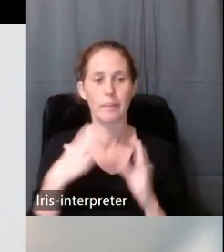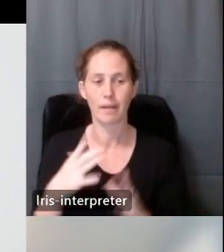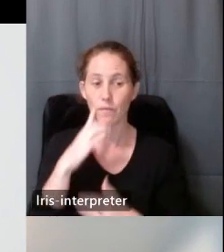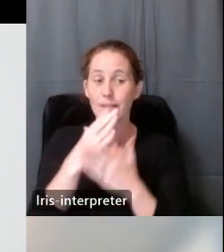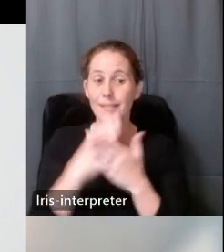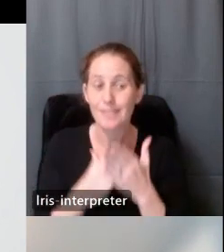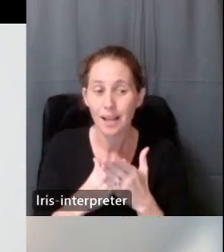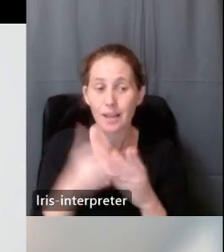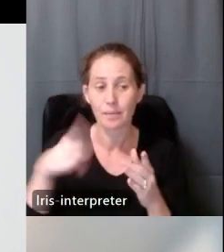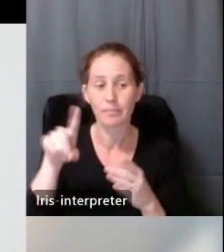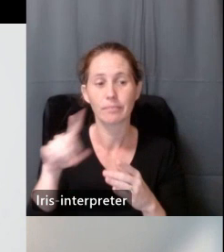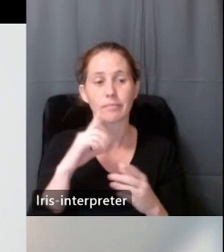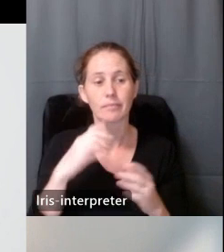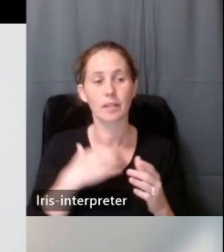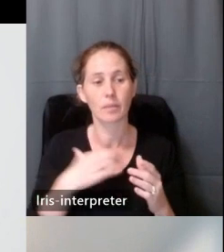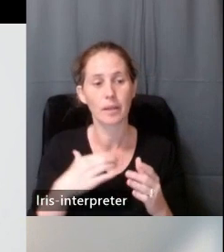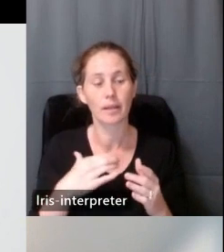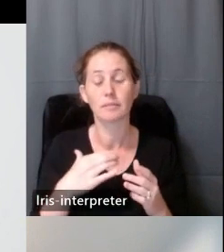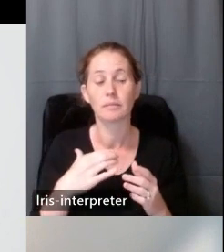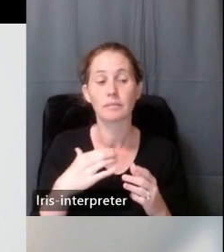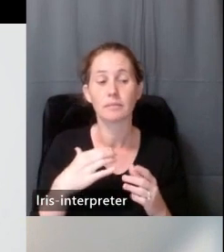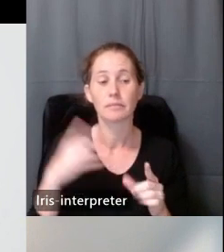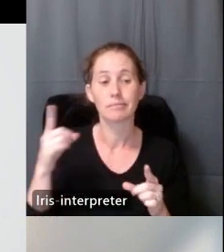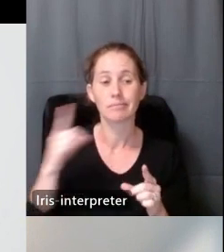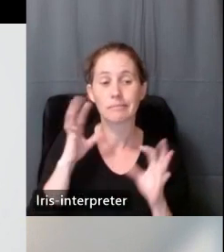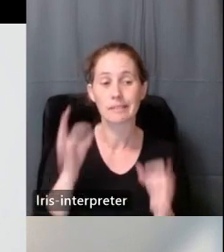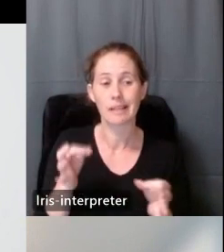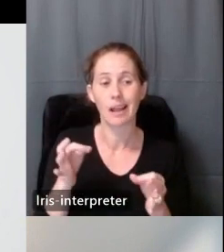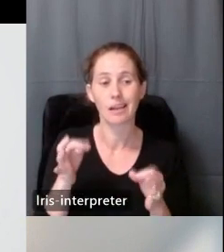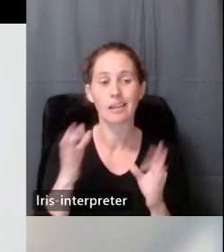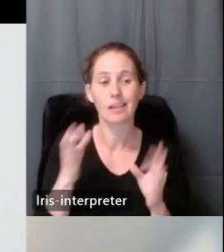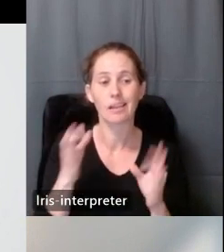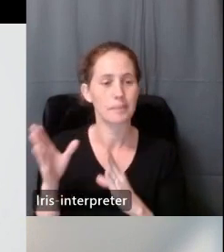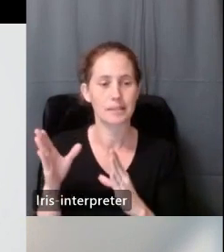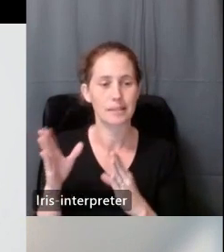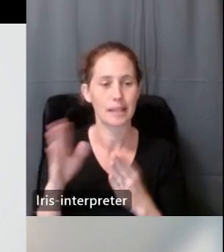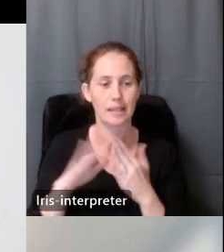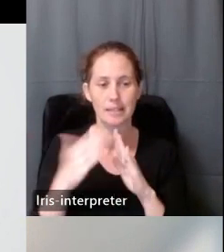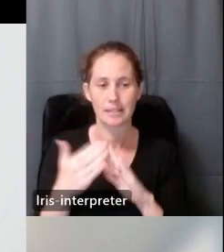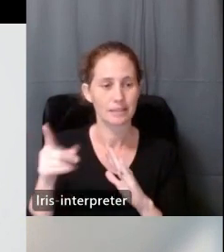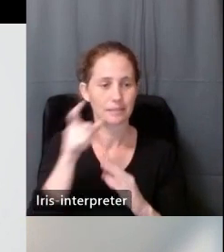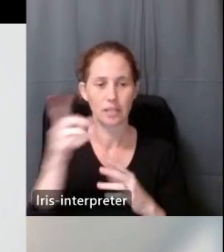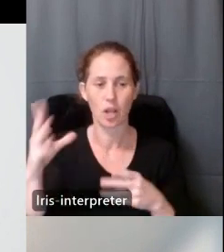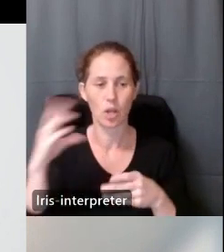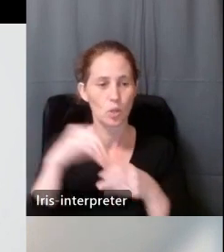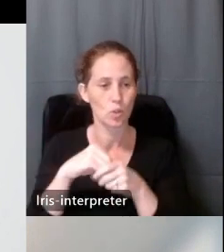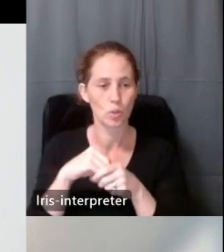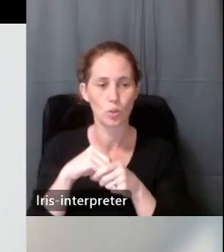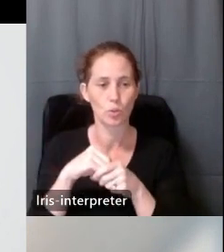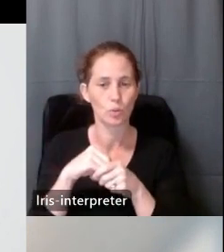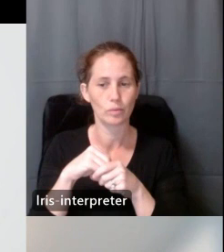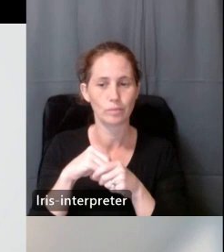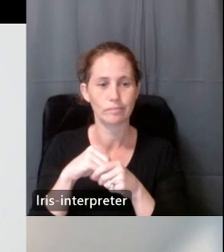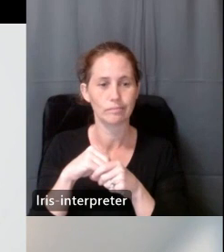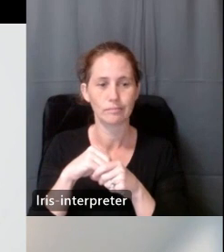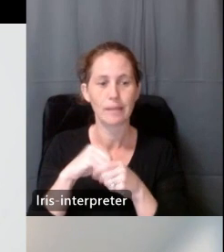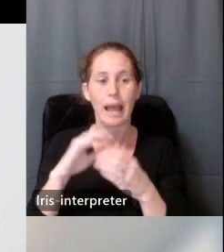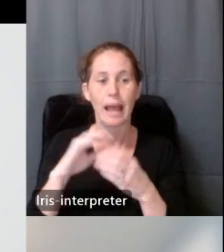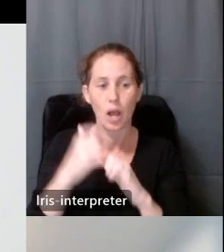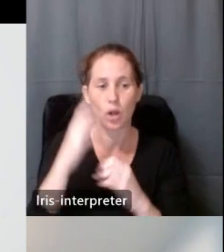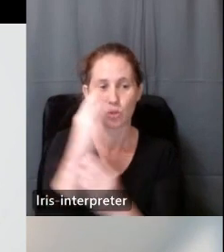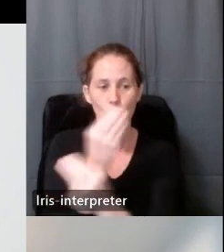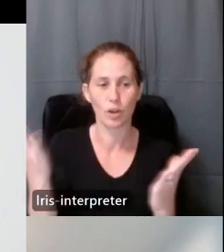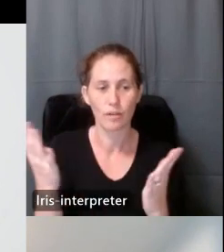their claims by finding that the city's plans did not include provisions to notify people